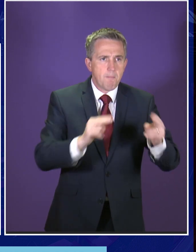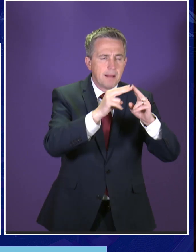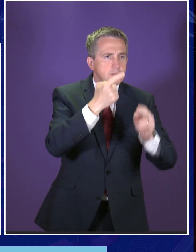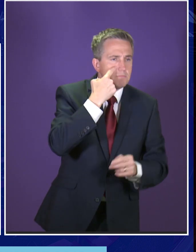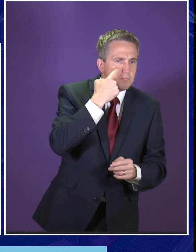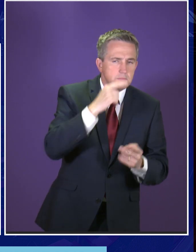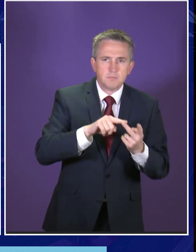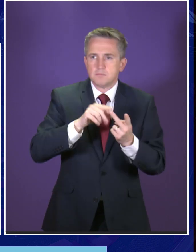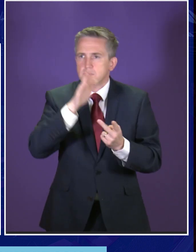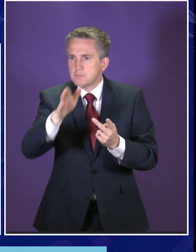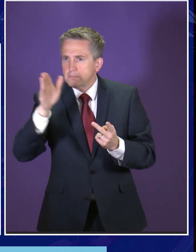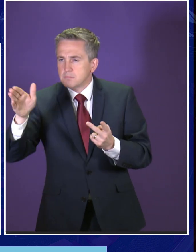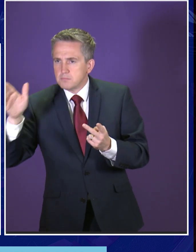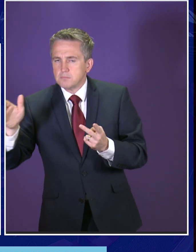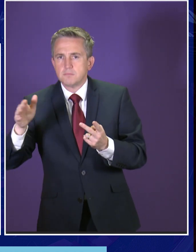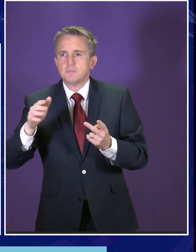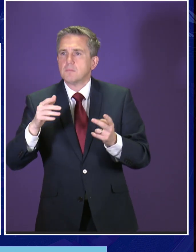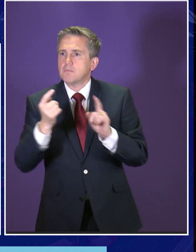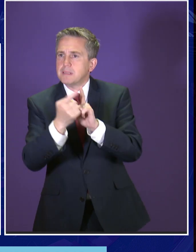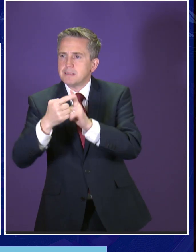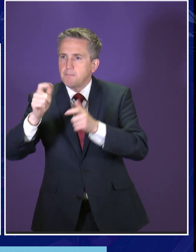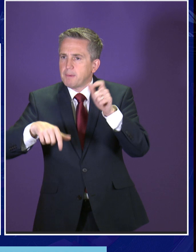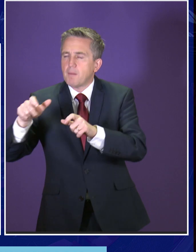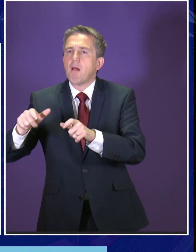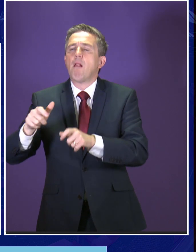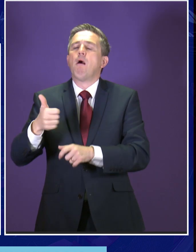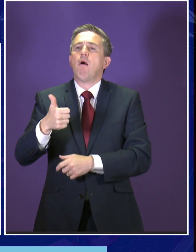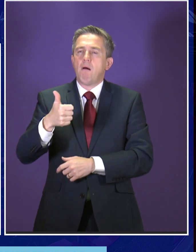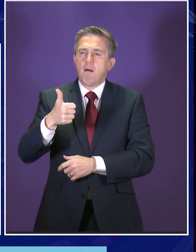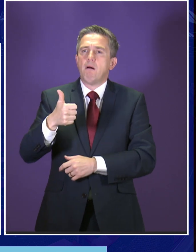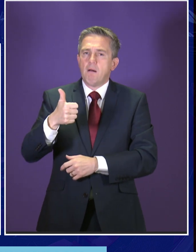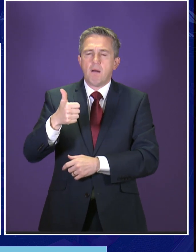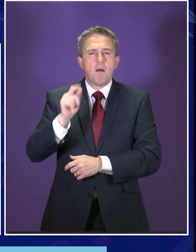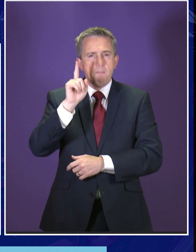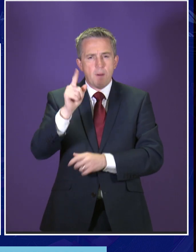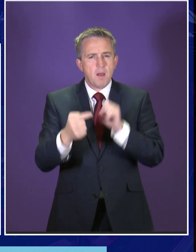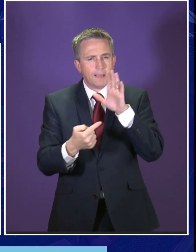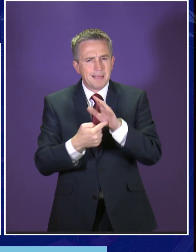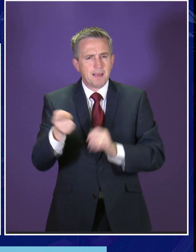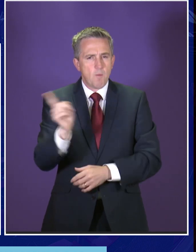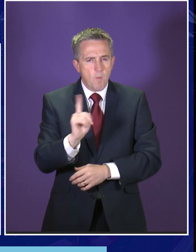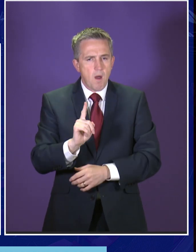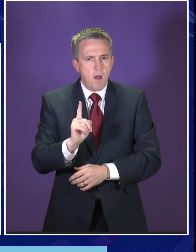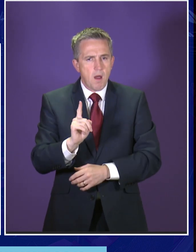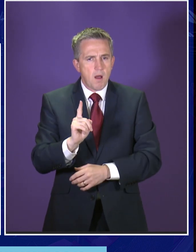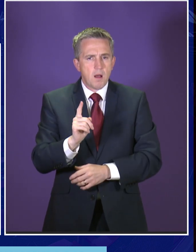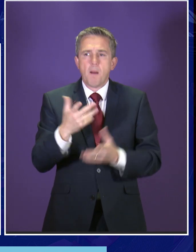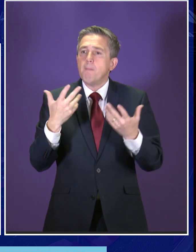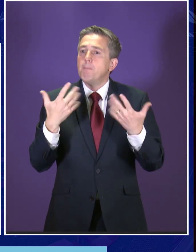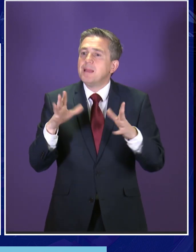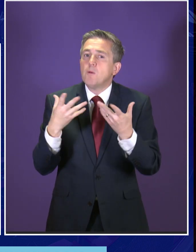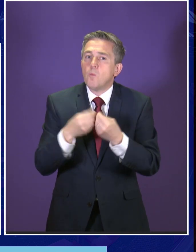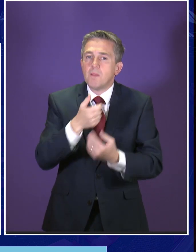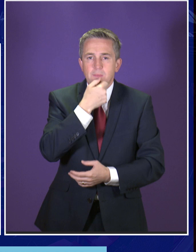was collaborating with. Then you realize that what is untranslatable is the lived experience of being